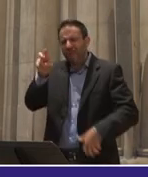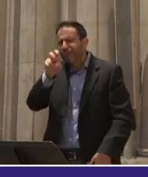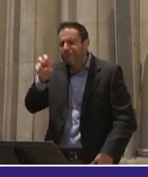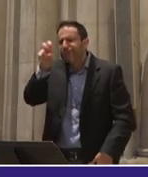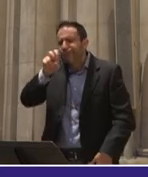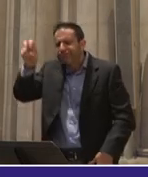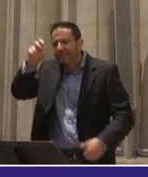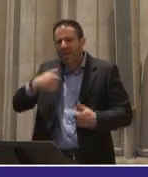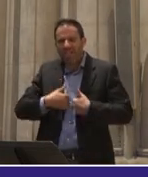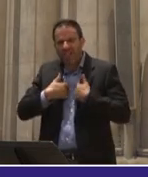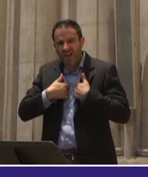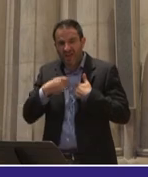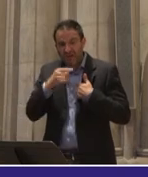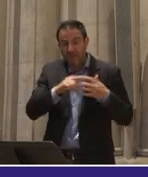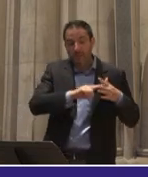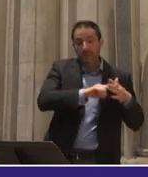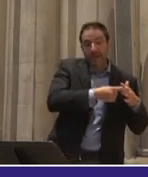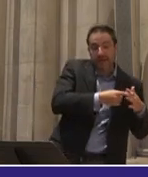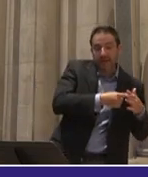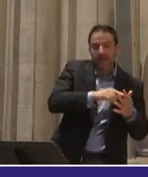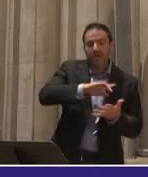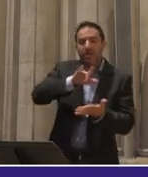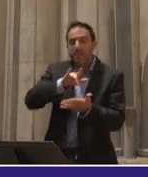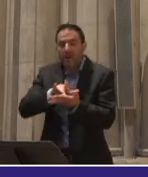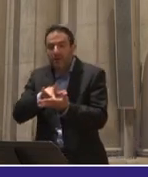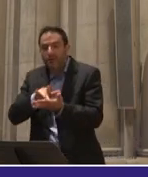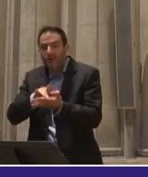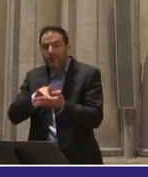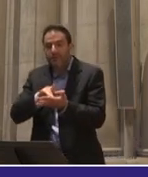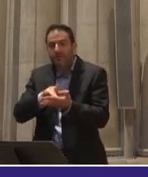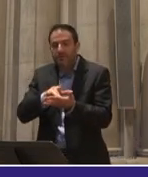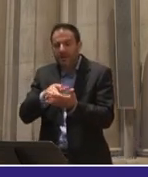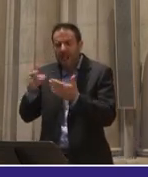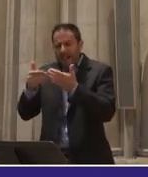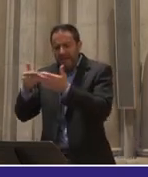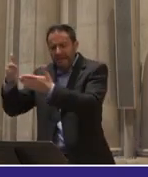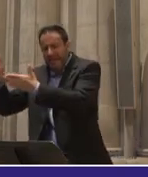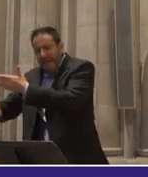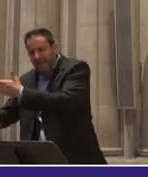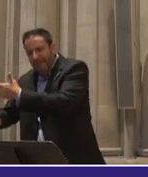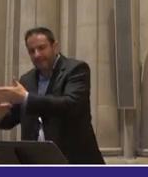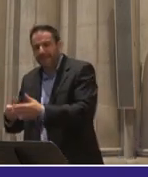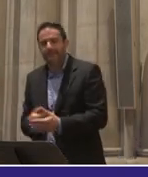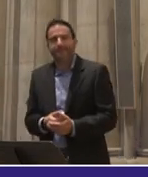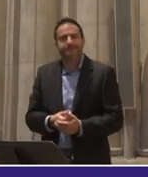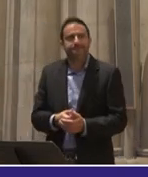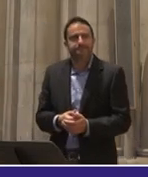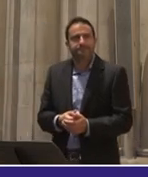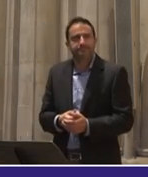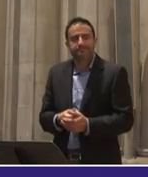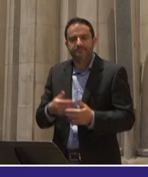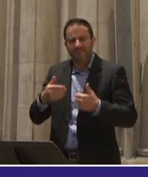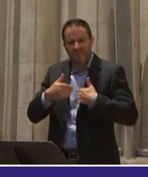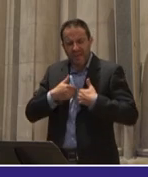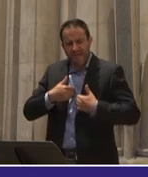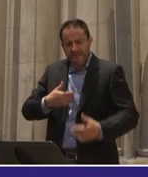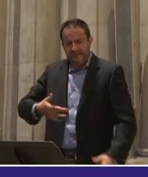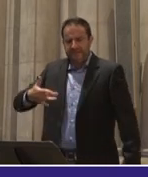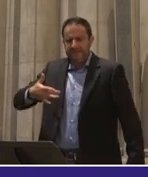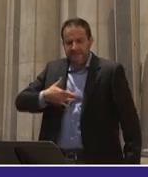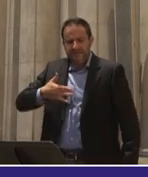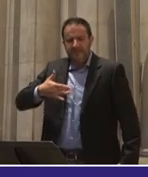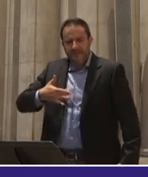life. Are you just at the beginning, or are you in the middle, coming near the end? Having some sense of that